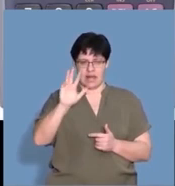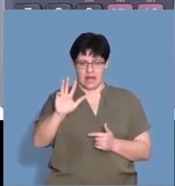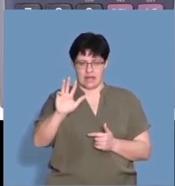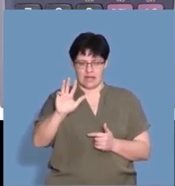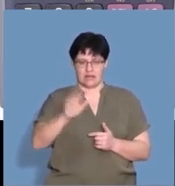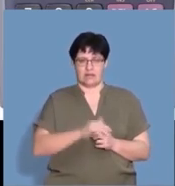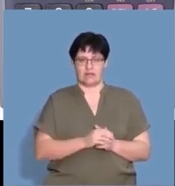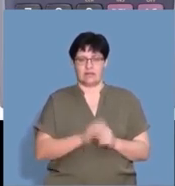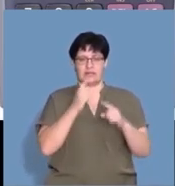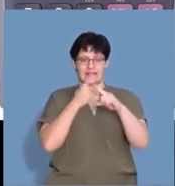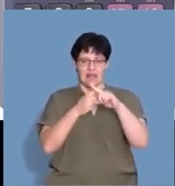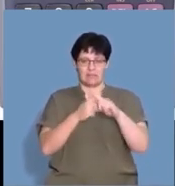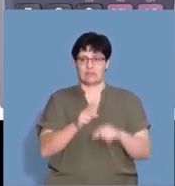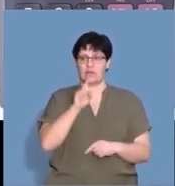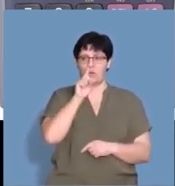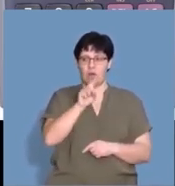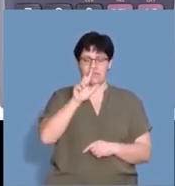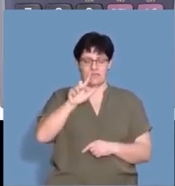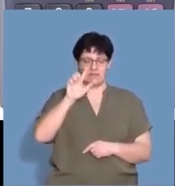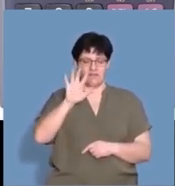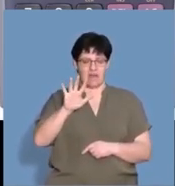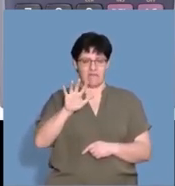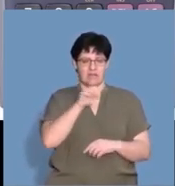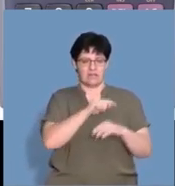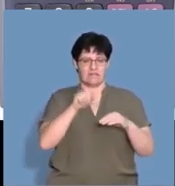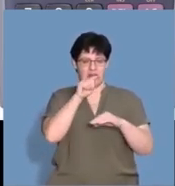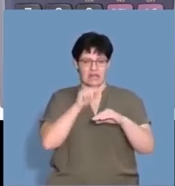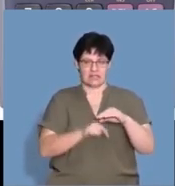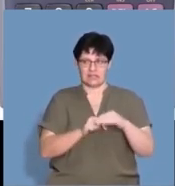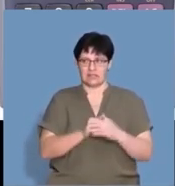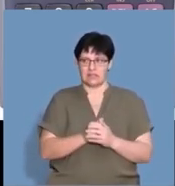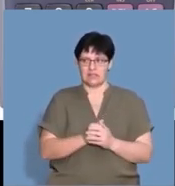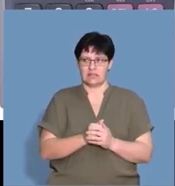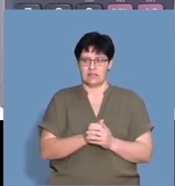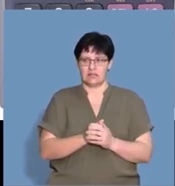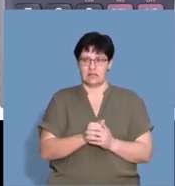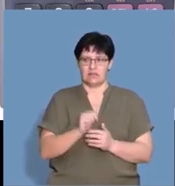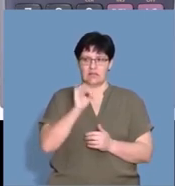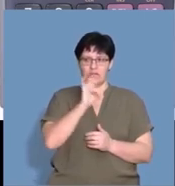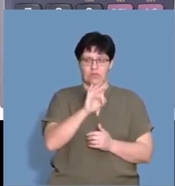28,239 times by 175 and divide by